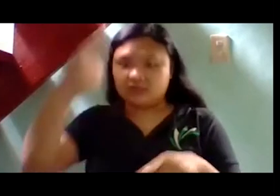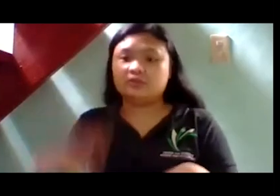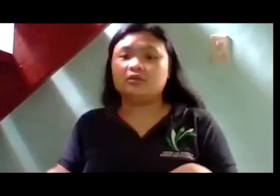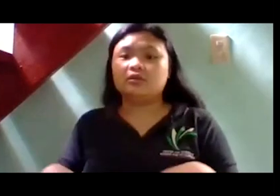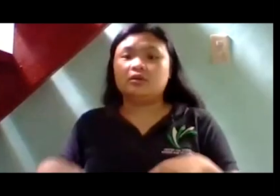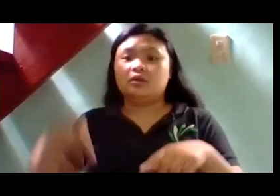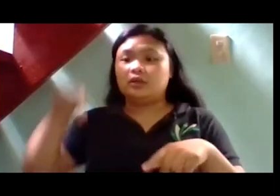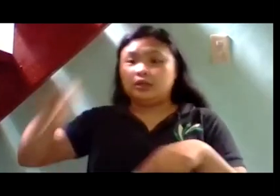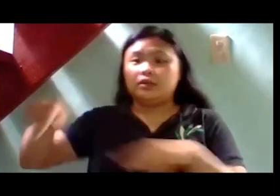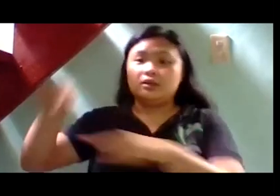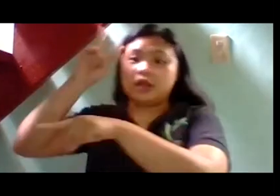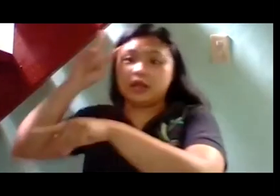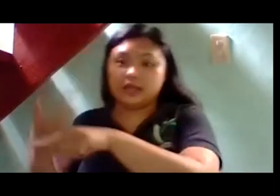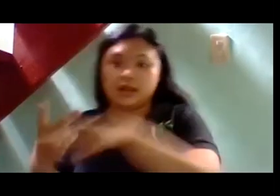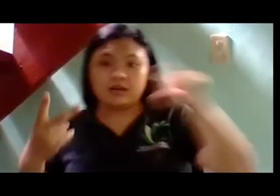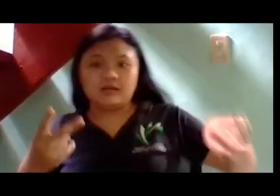So that's the first one.